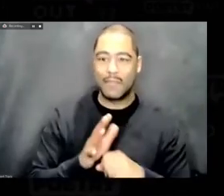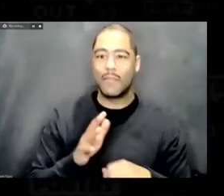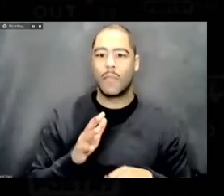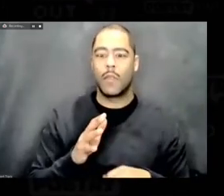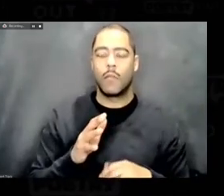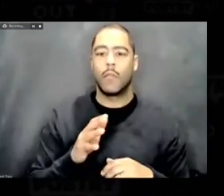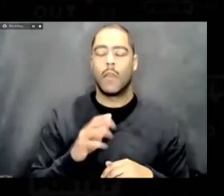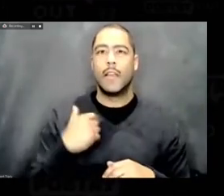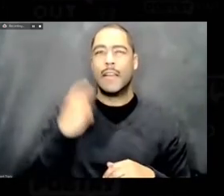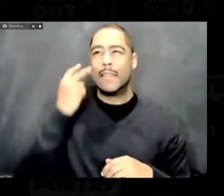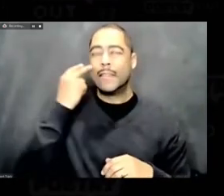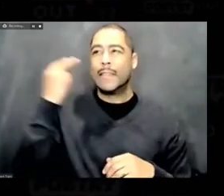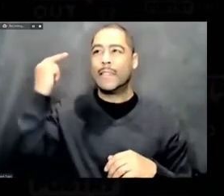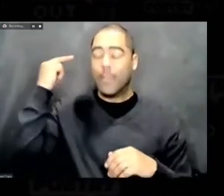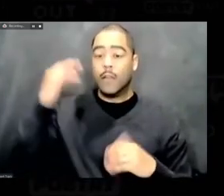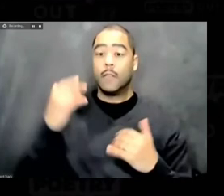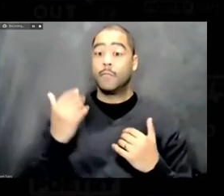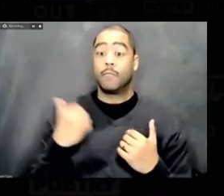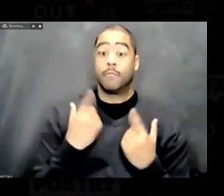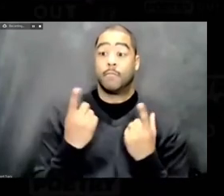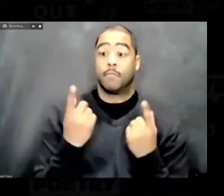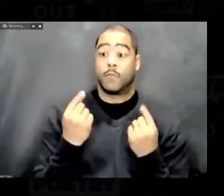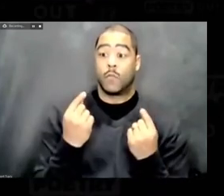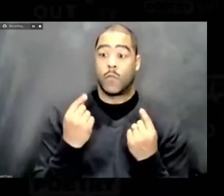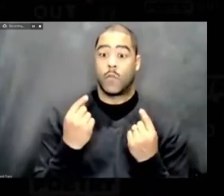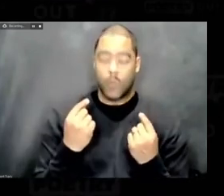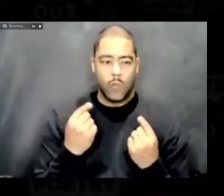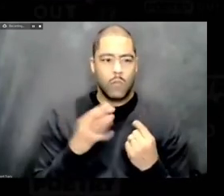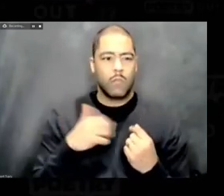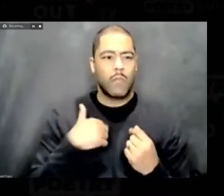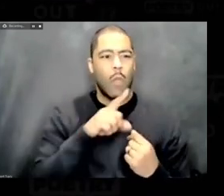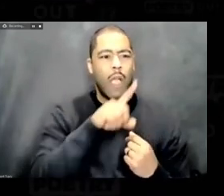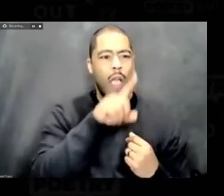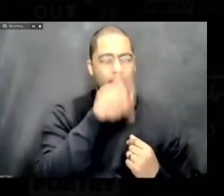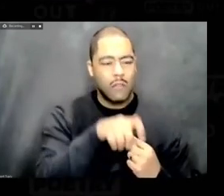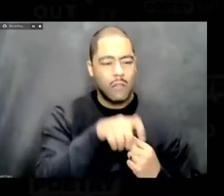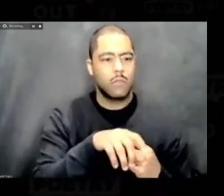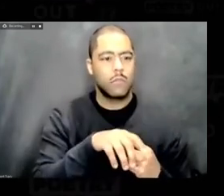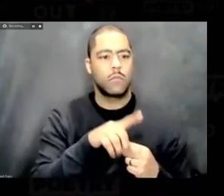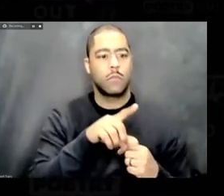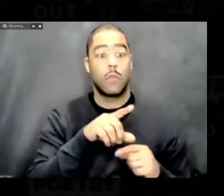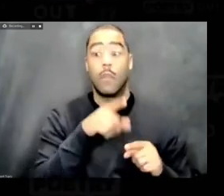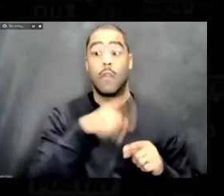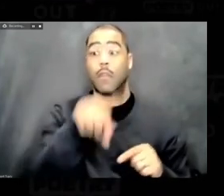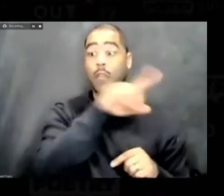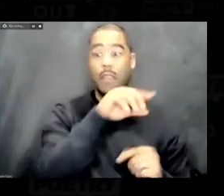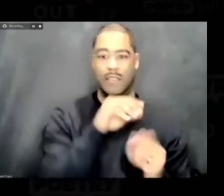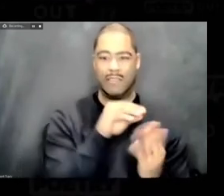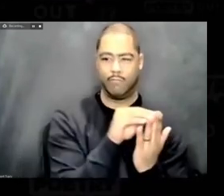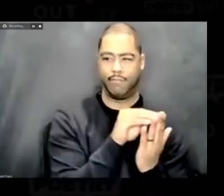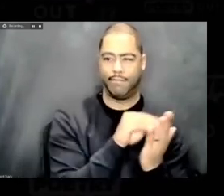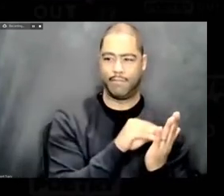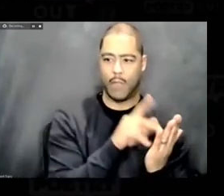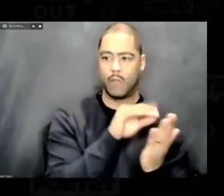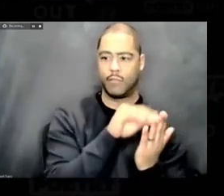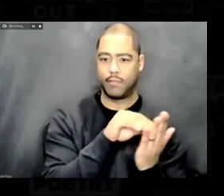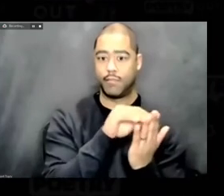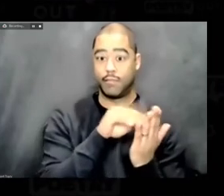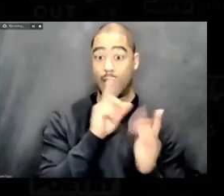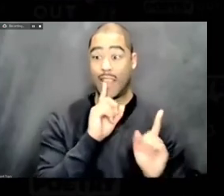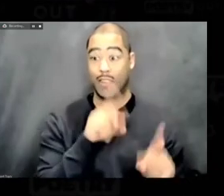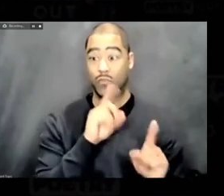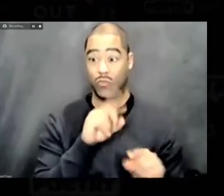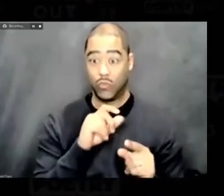question and take down their answers. Everybody comes up with something different. And this is one of the poems that I've constructed